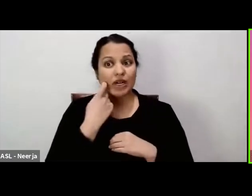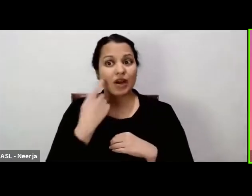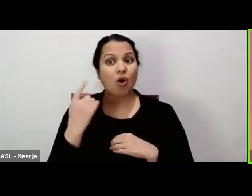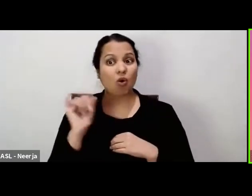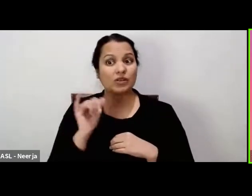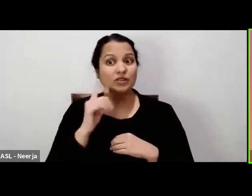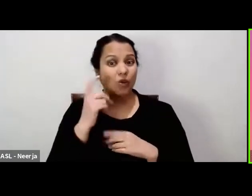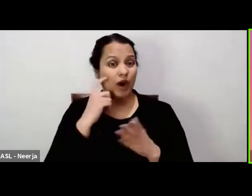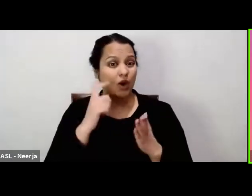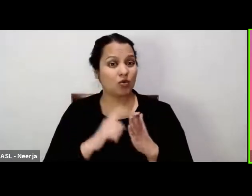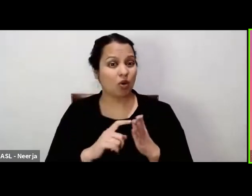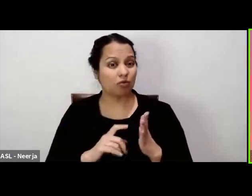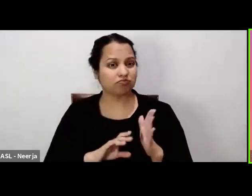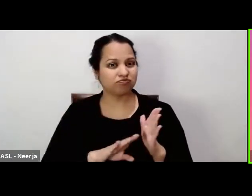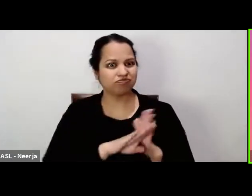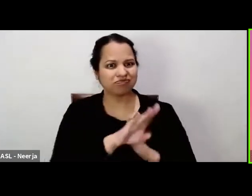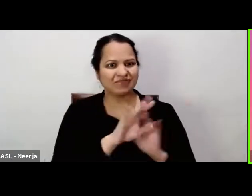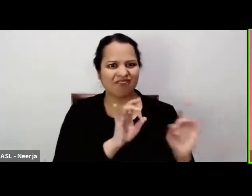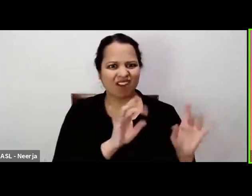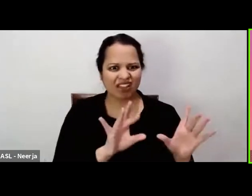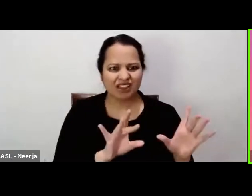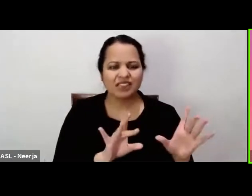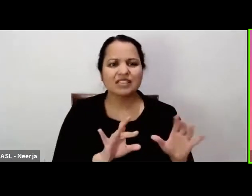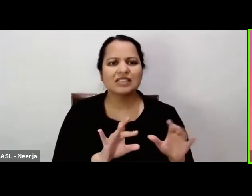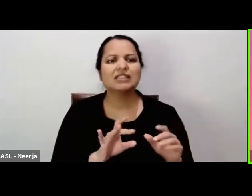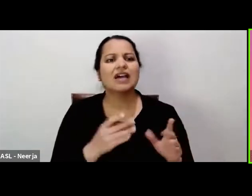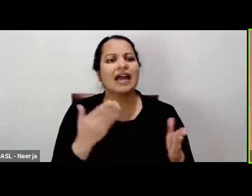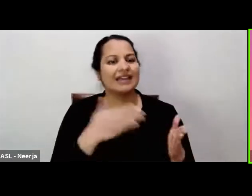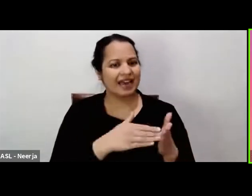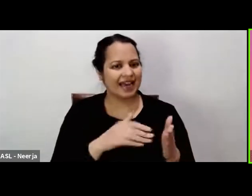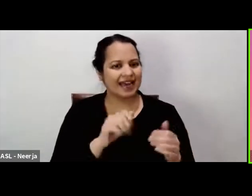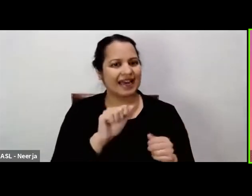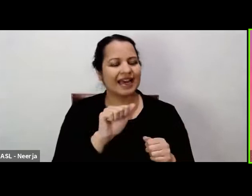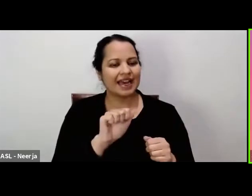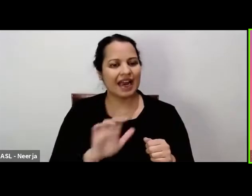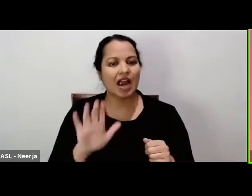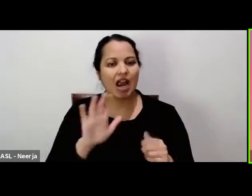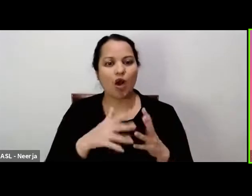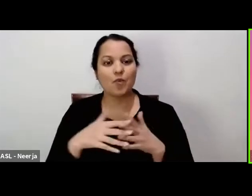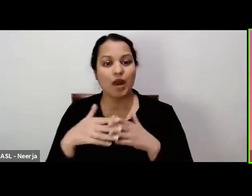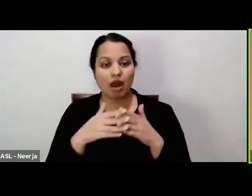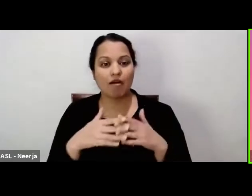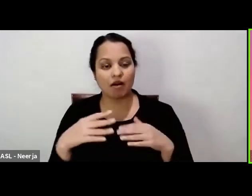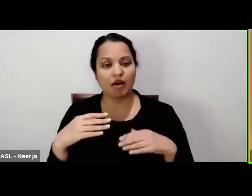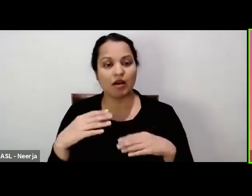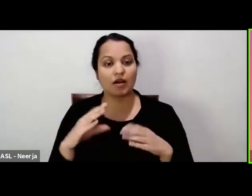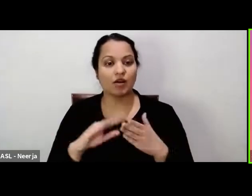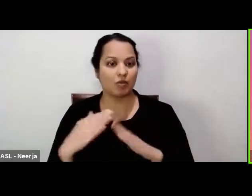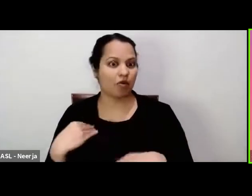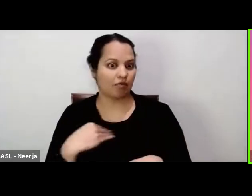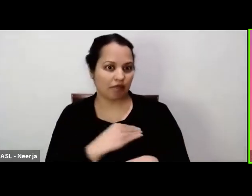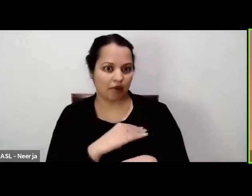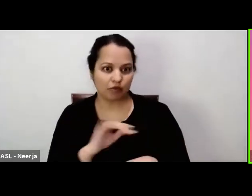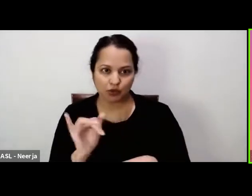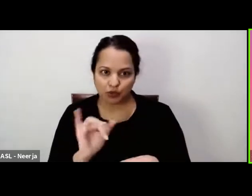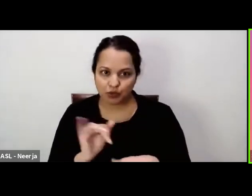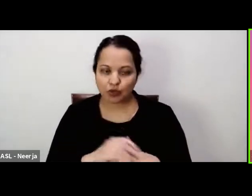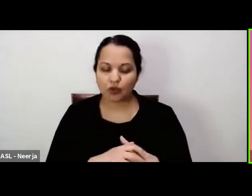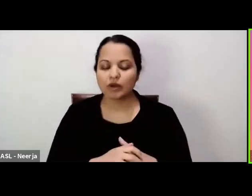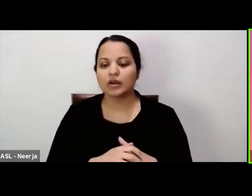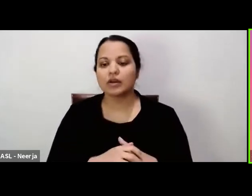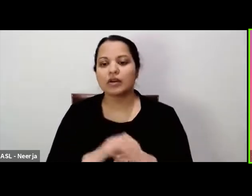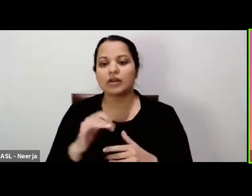rise in violence against our Asian American community members, including our most